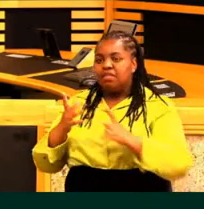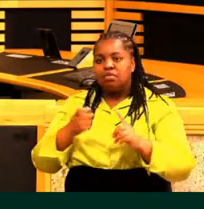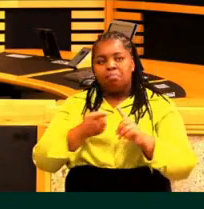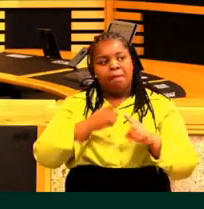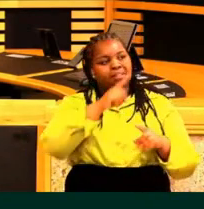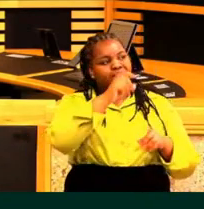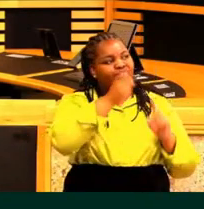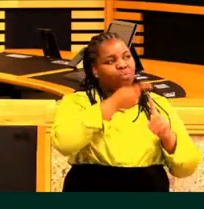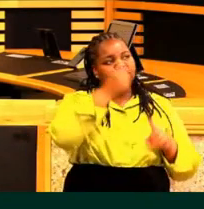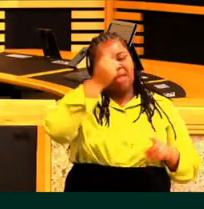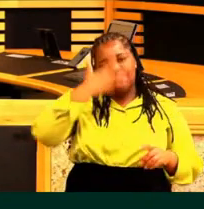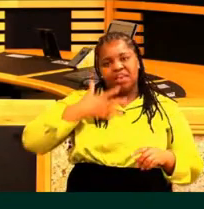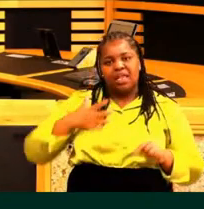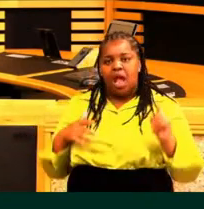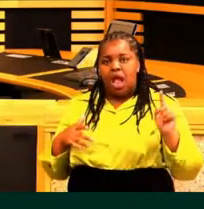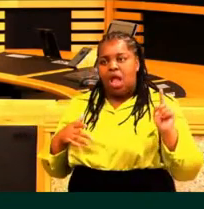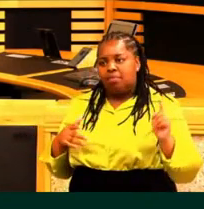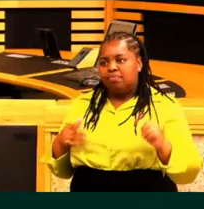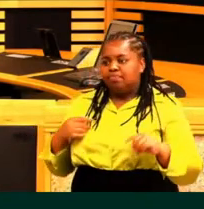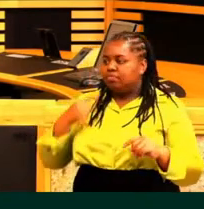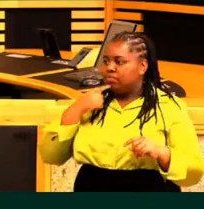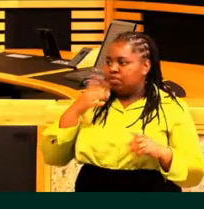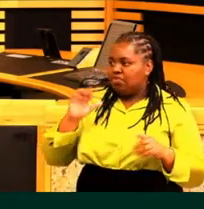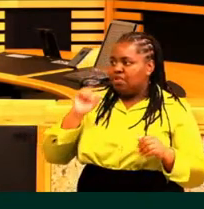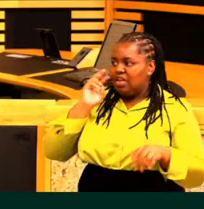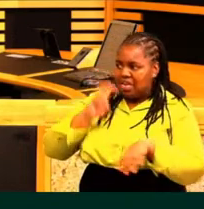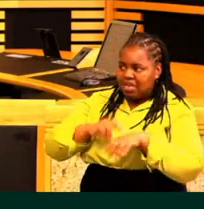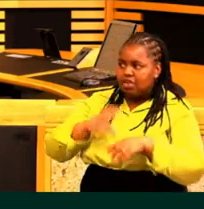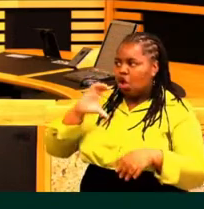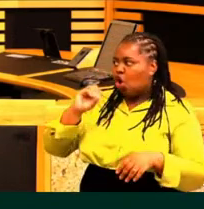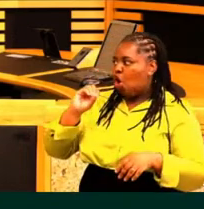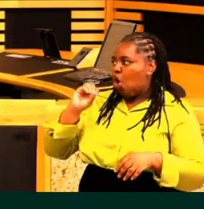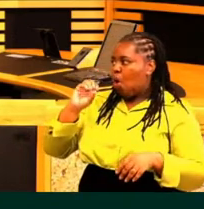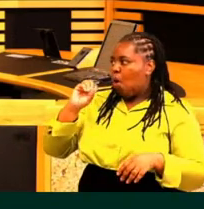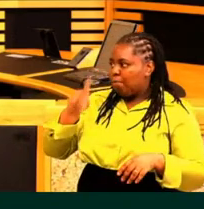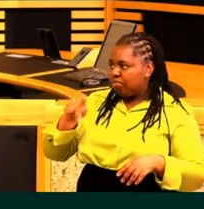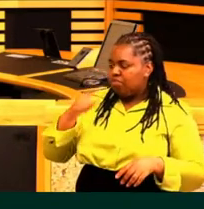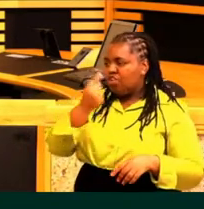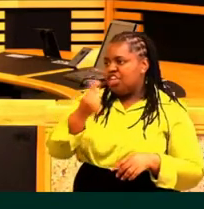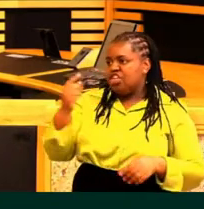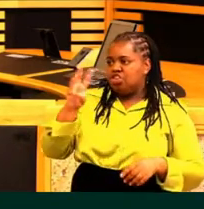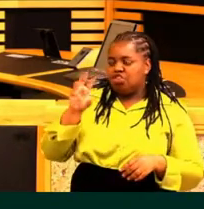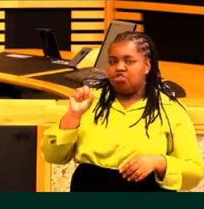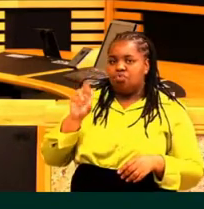we said in Christianity that we need to have cooperatives in each and every word